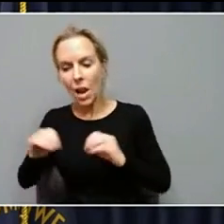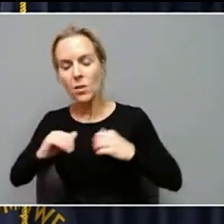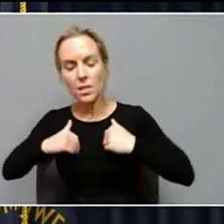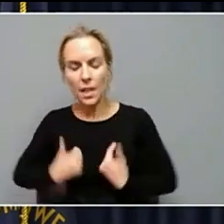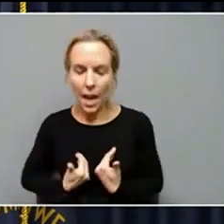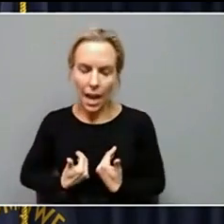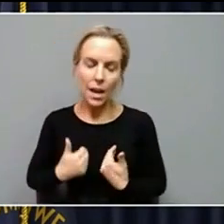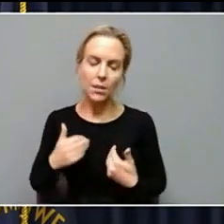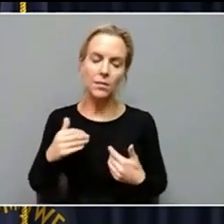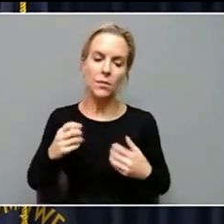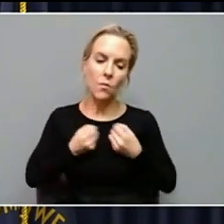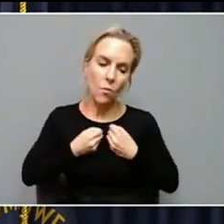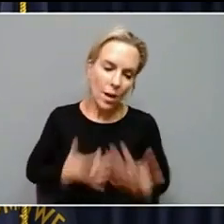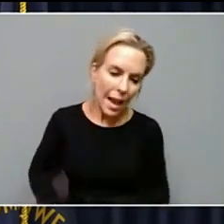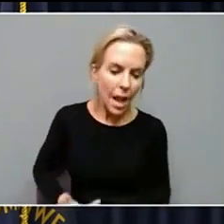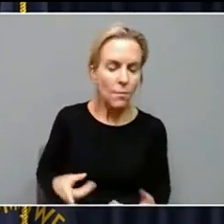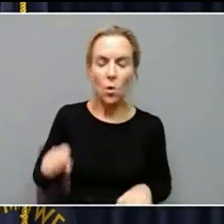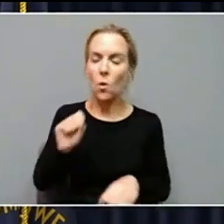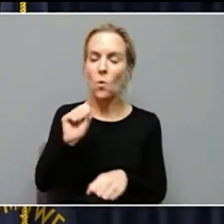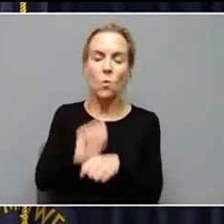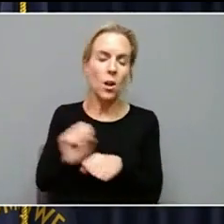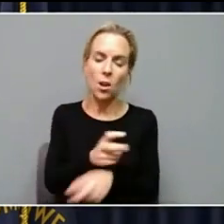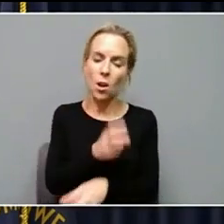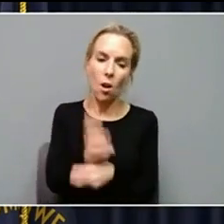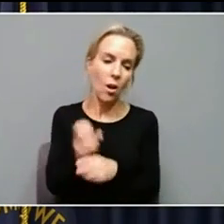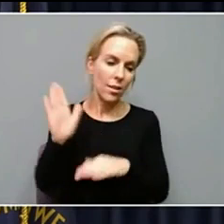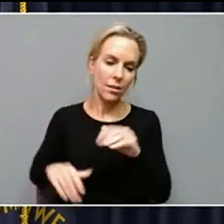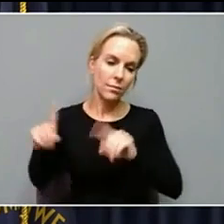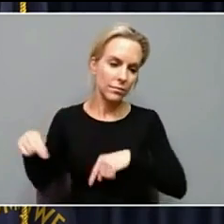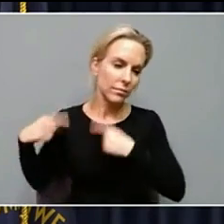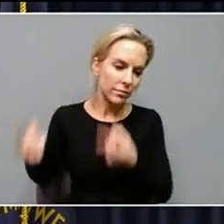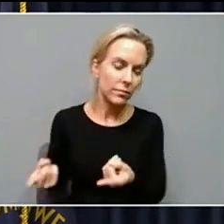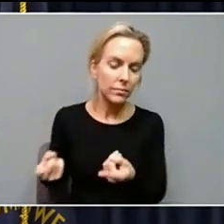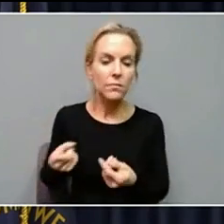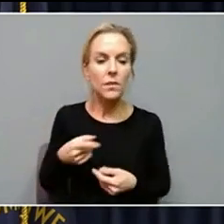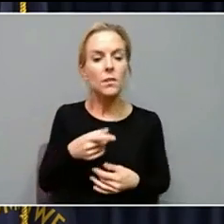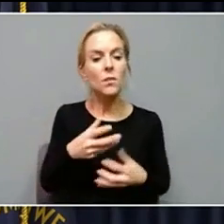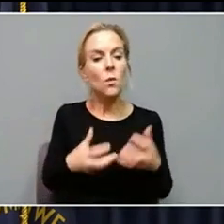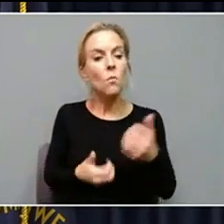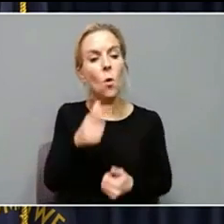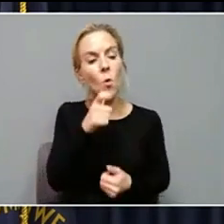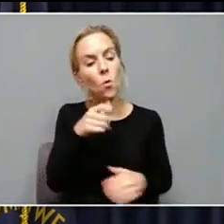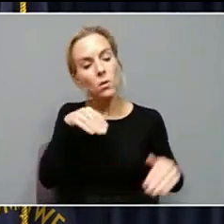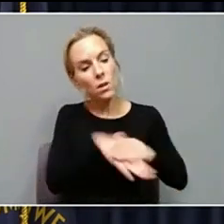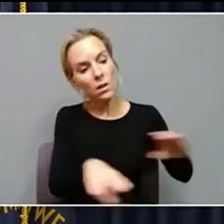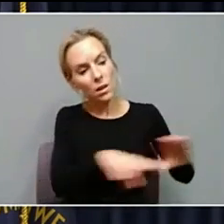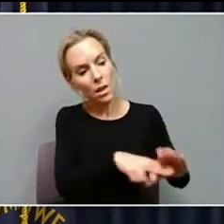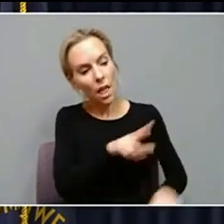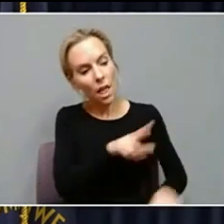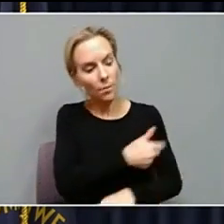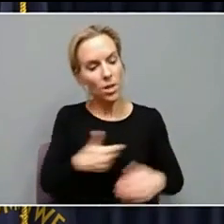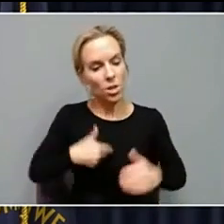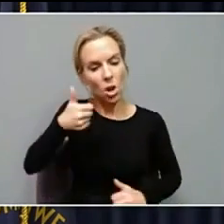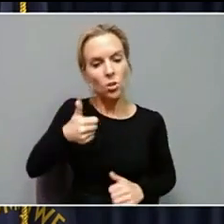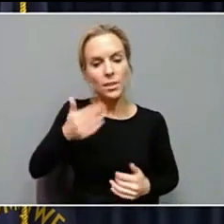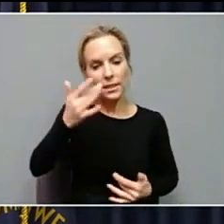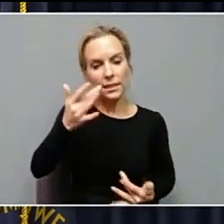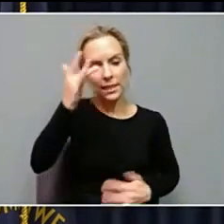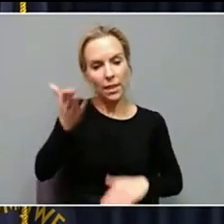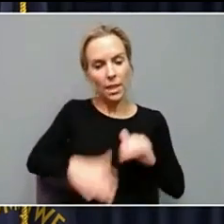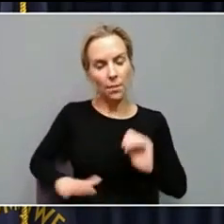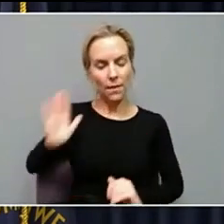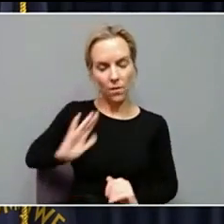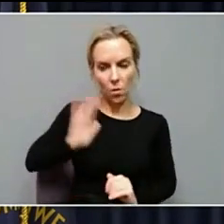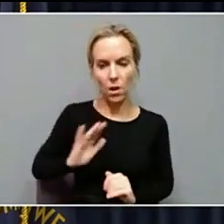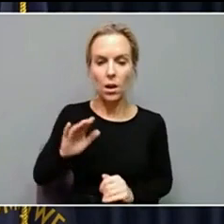than ever. And our hospitals are caring for patients, many of whom are younger and sicker than before. And our long-term care facilities,